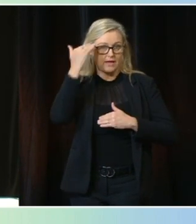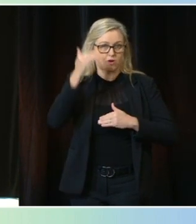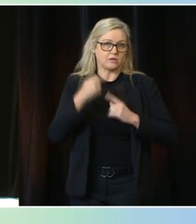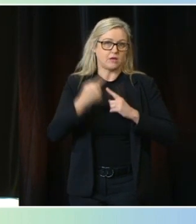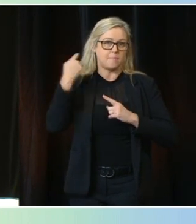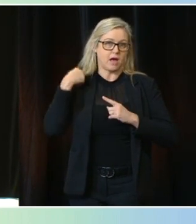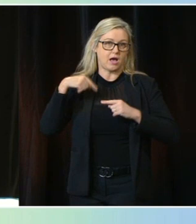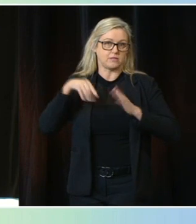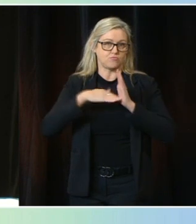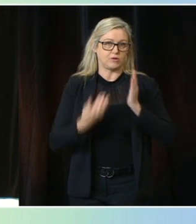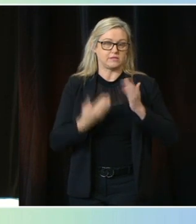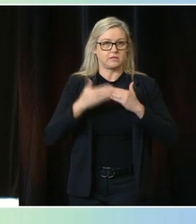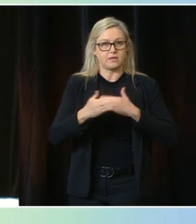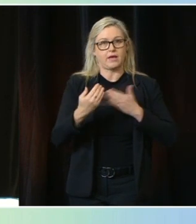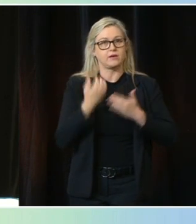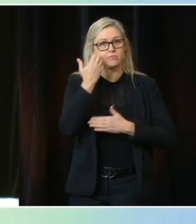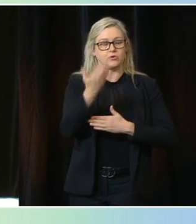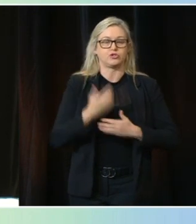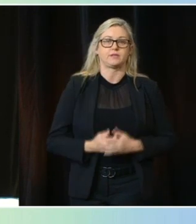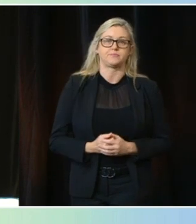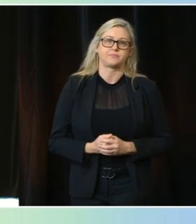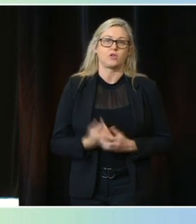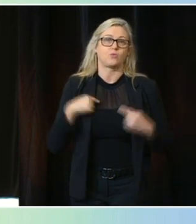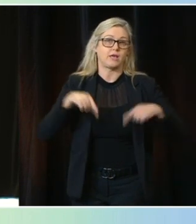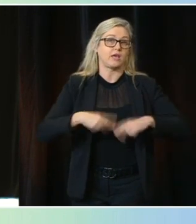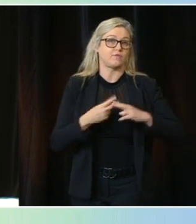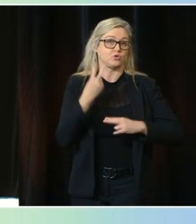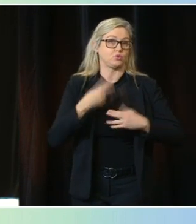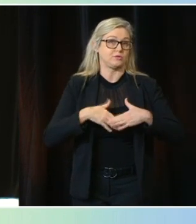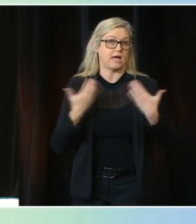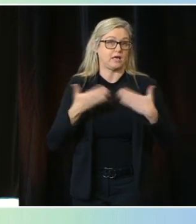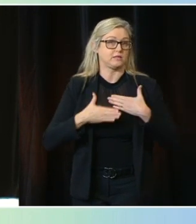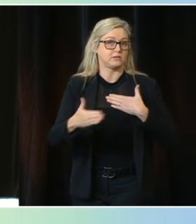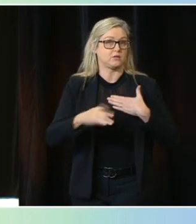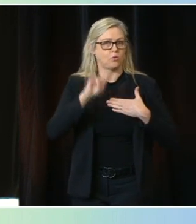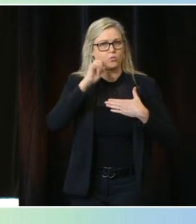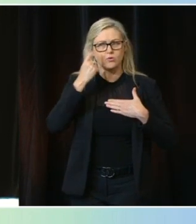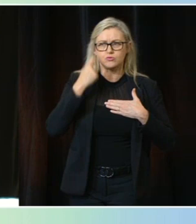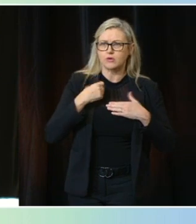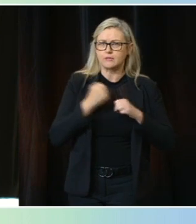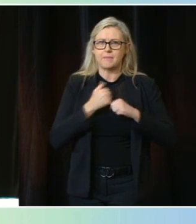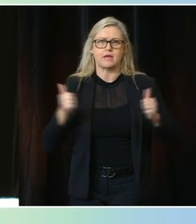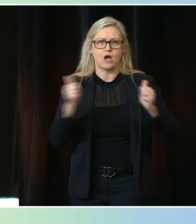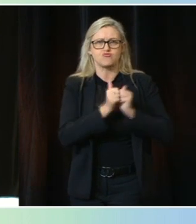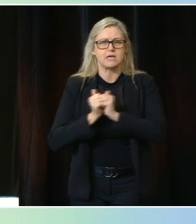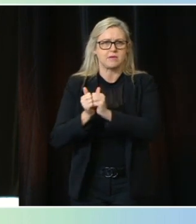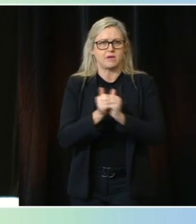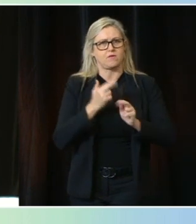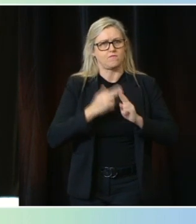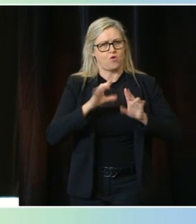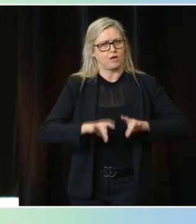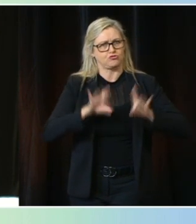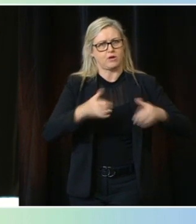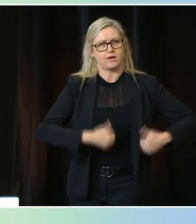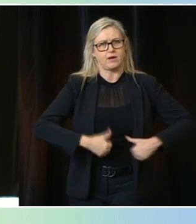emerging we're here over the next two days of course striving for agreement for the good of our country and I